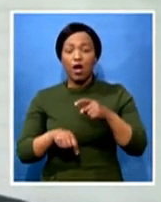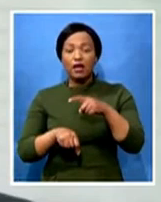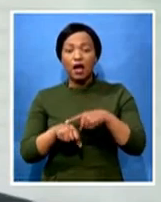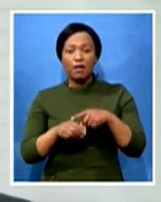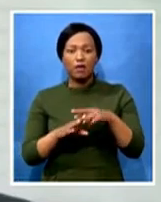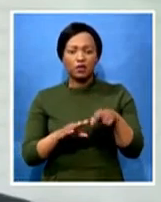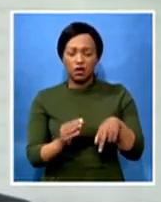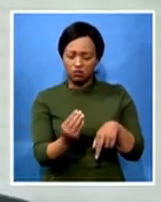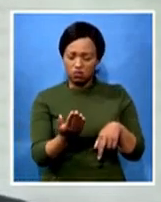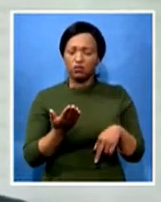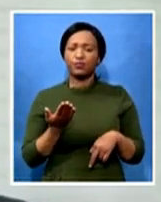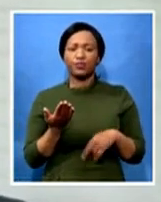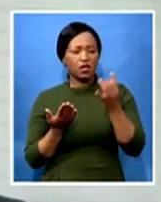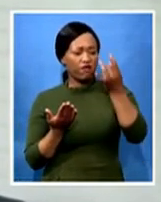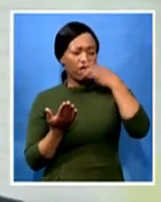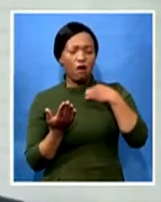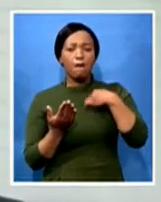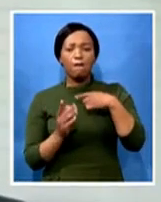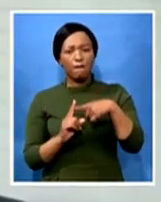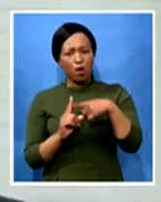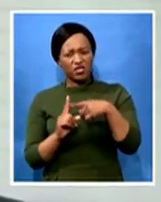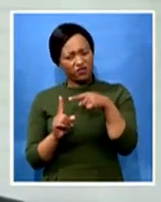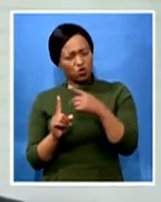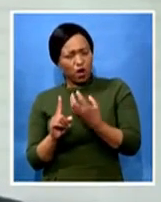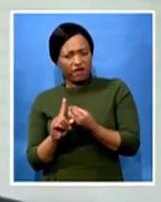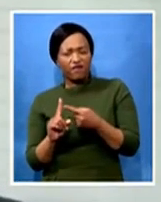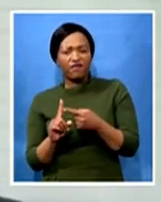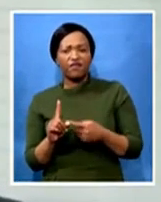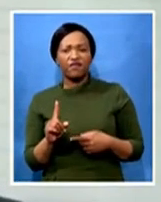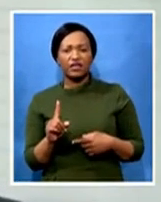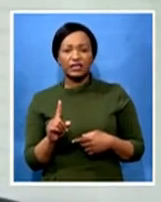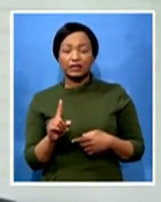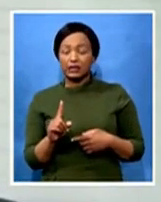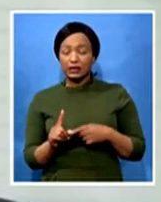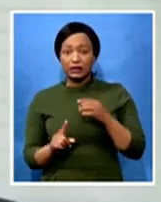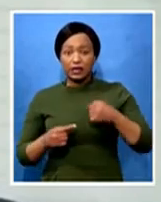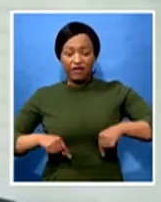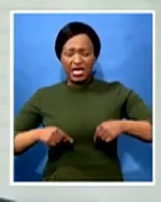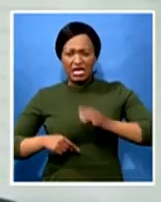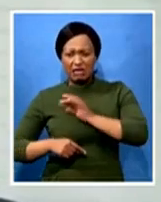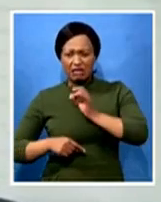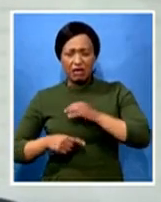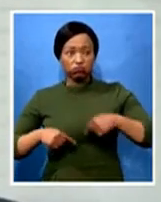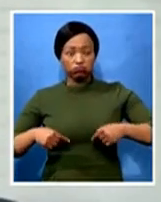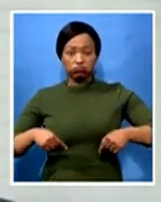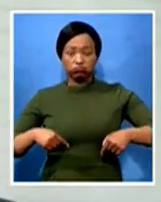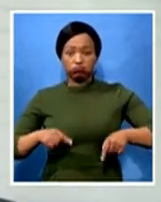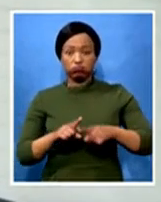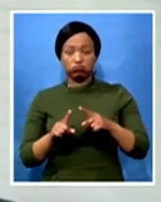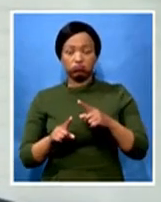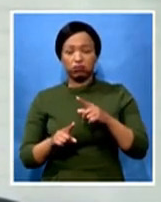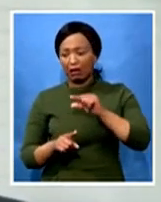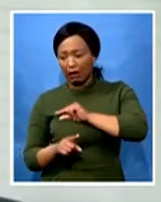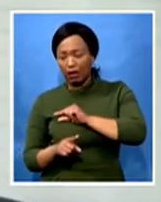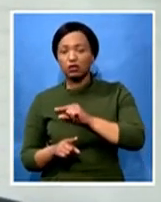positive, I immediately experienced fear and panic and even guilt. I experienced fear and